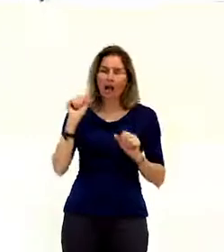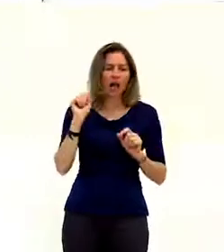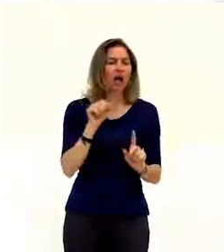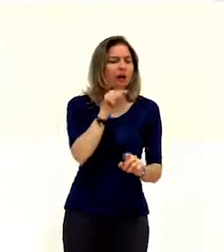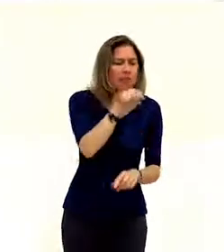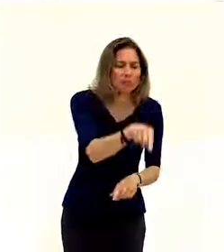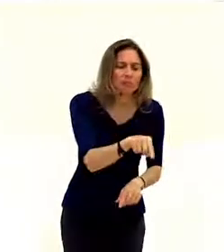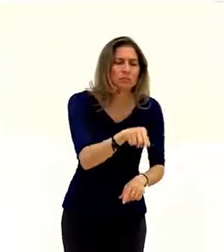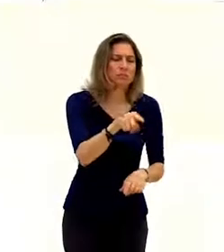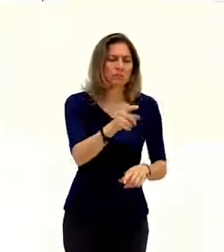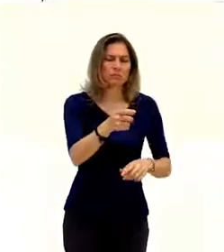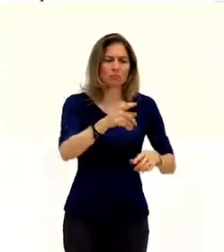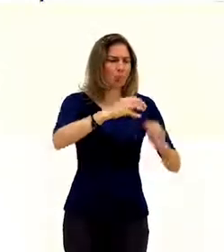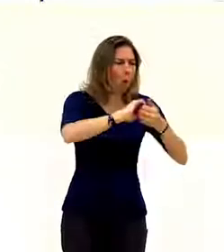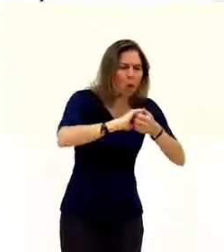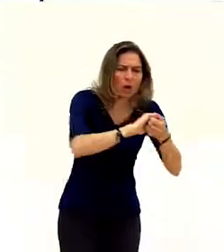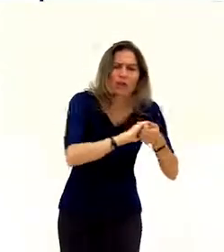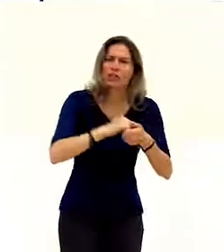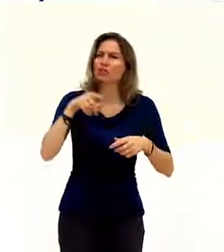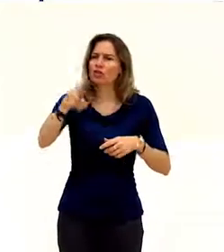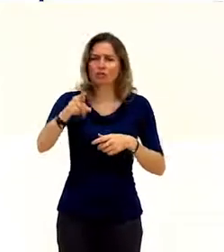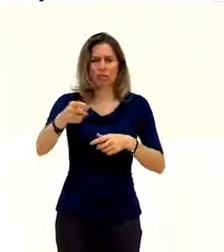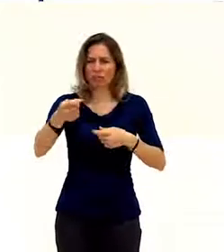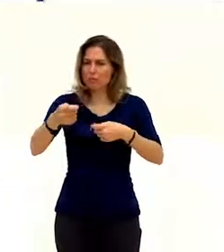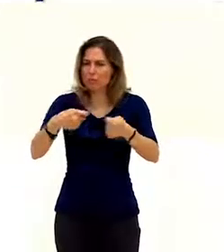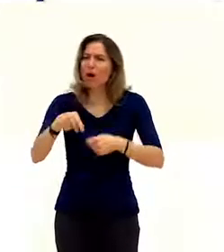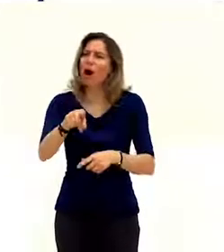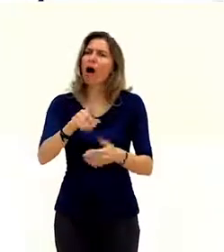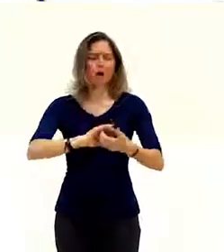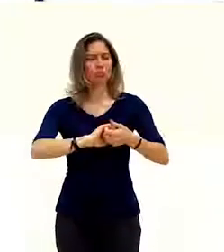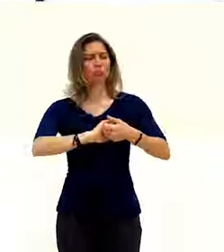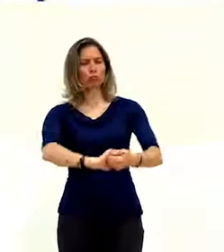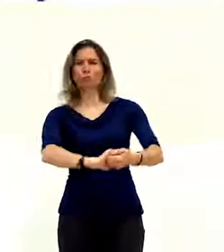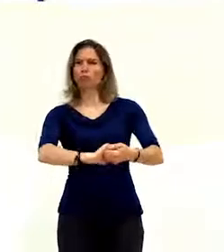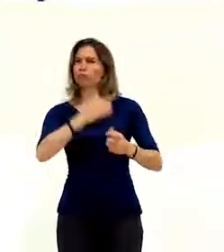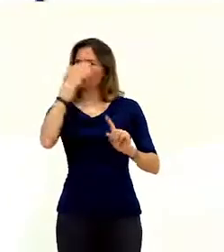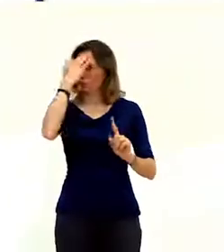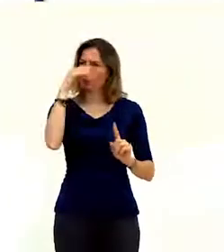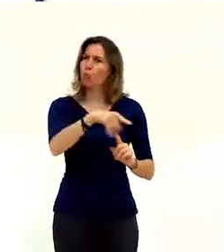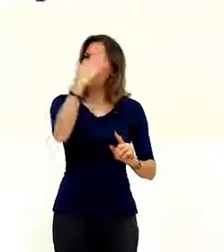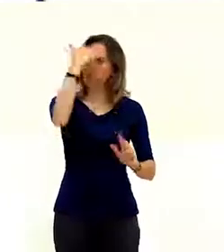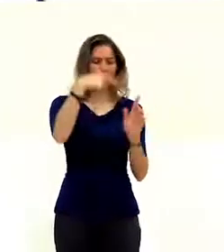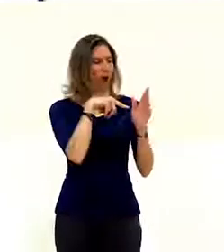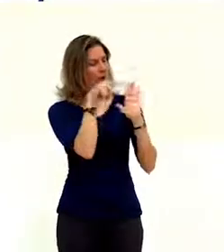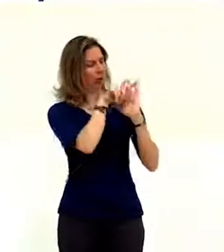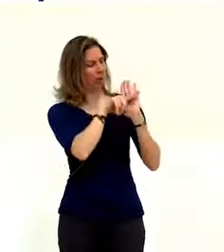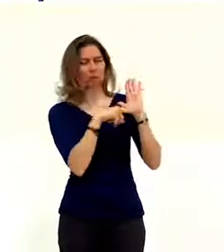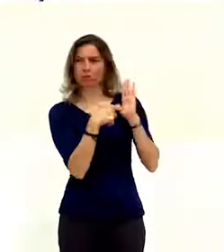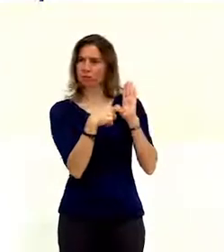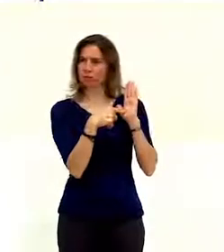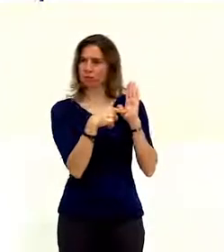any organization and entrust through act of parliament, through law, through legislative